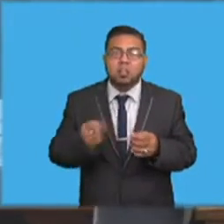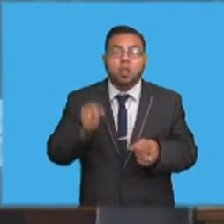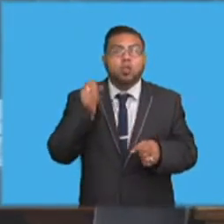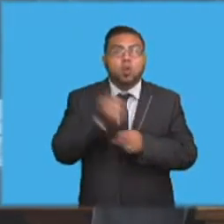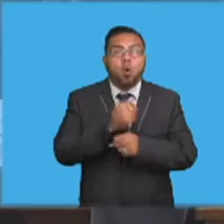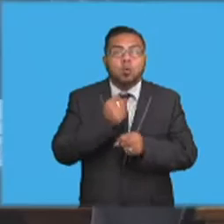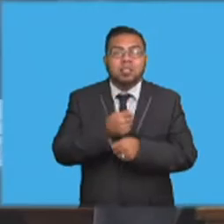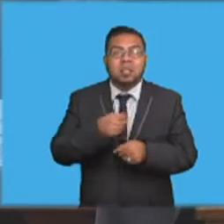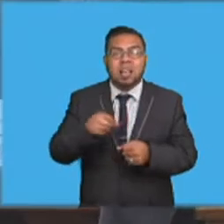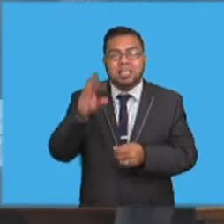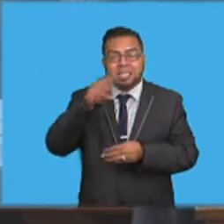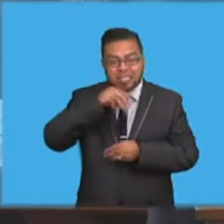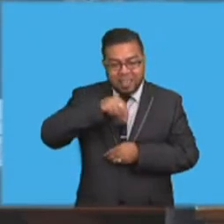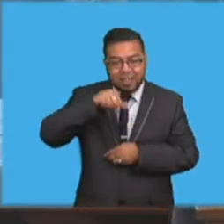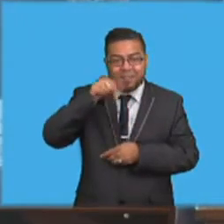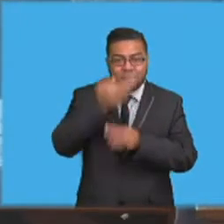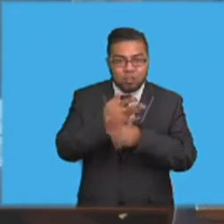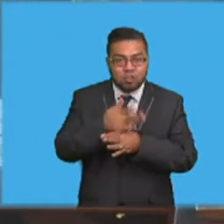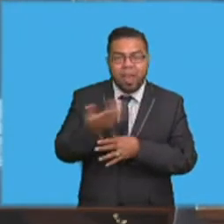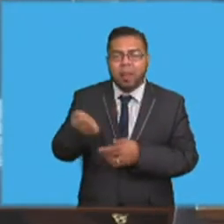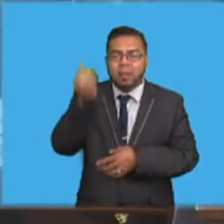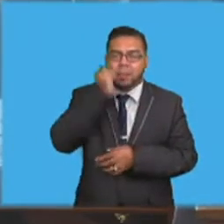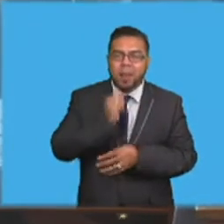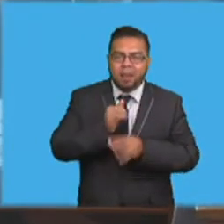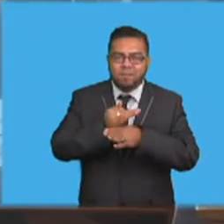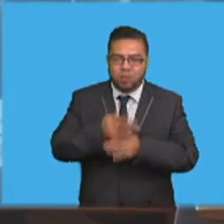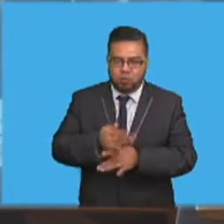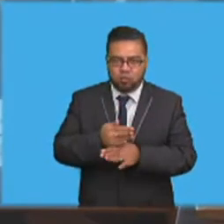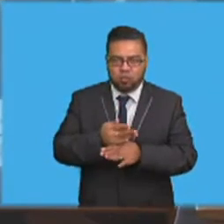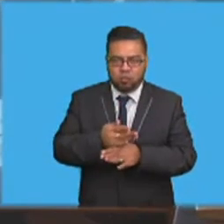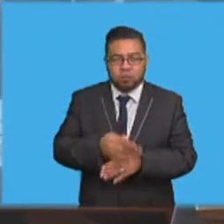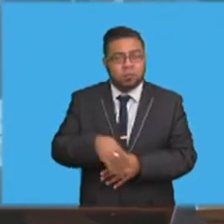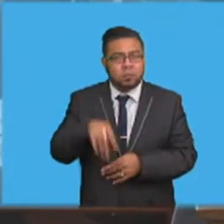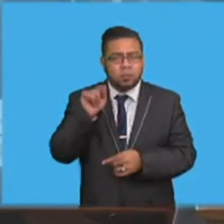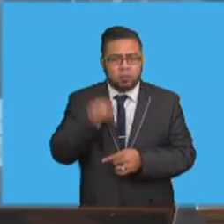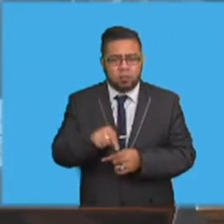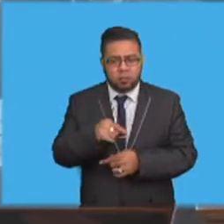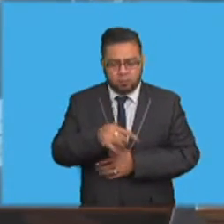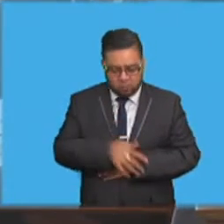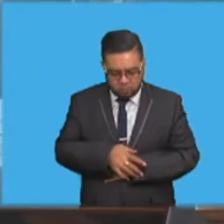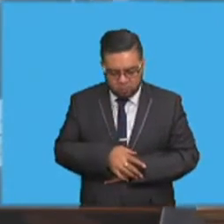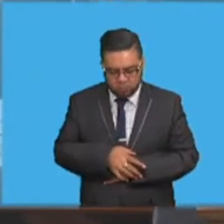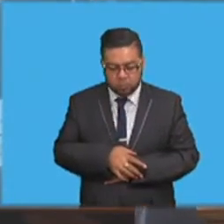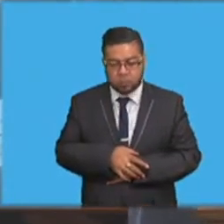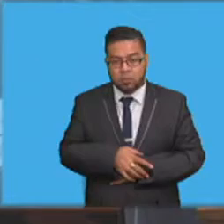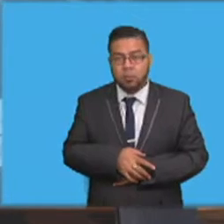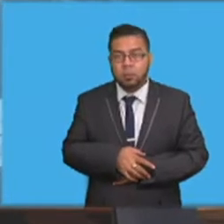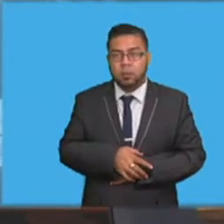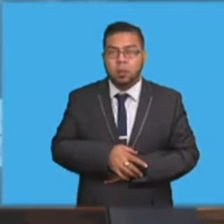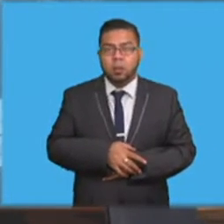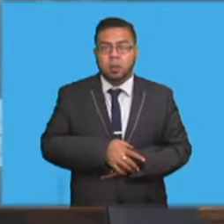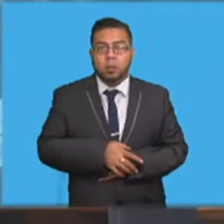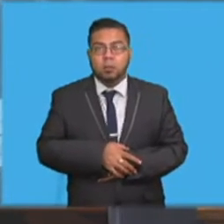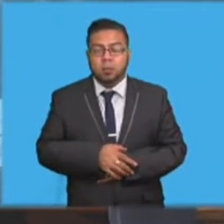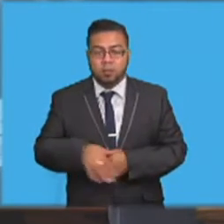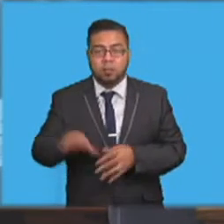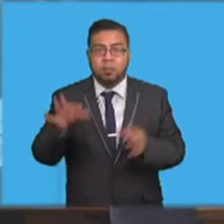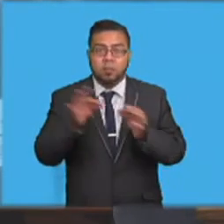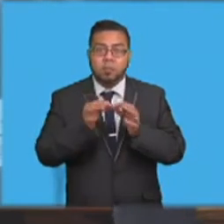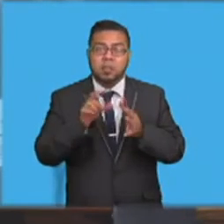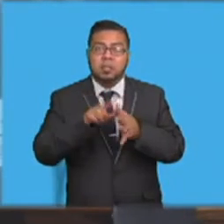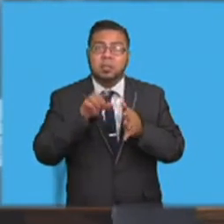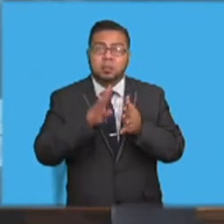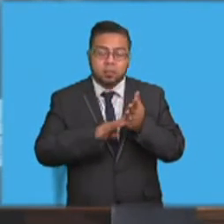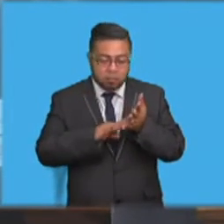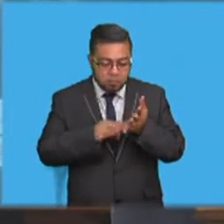sandfish and blackfish. Madam Speaker, the irony is that beach timber are easily accessed from